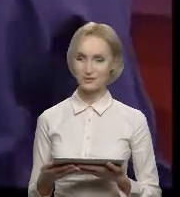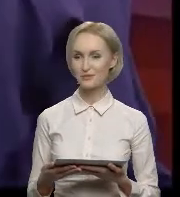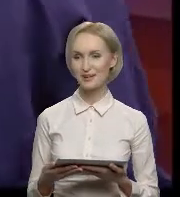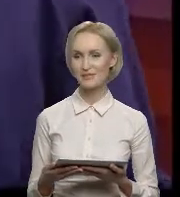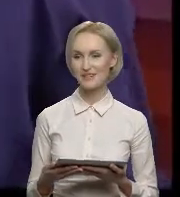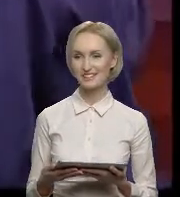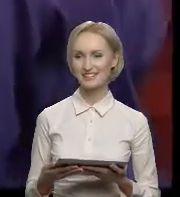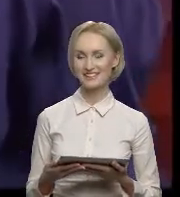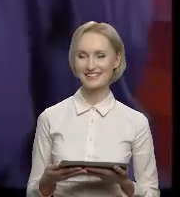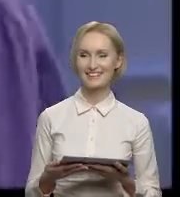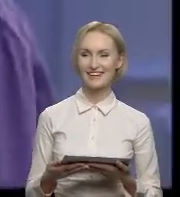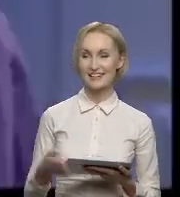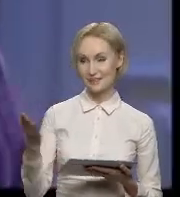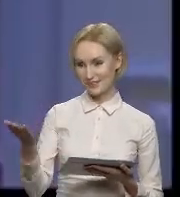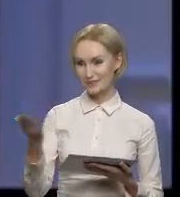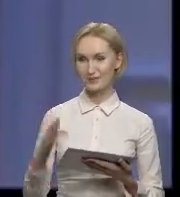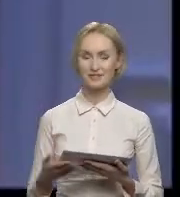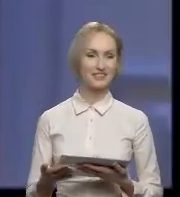People. I'm not lying.